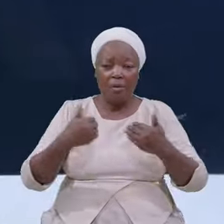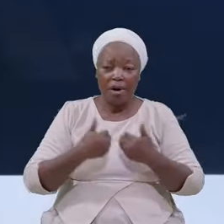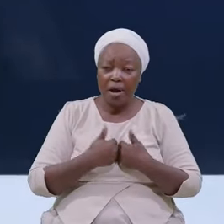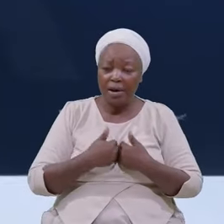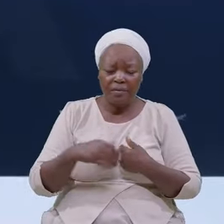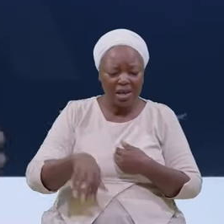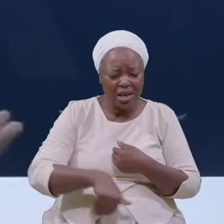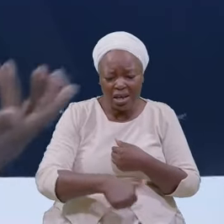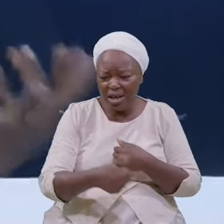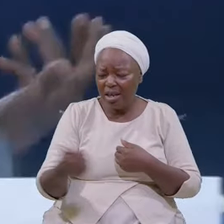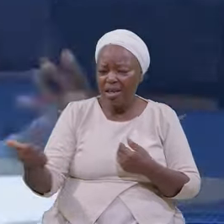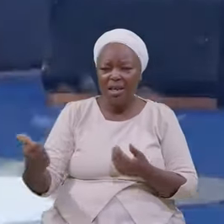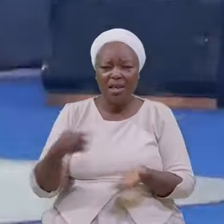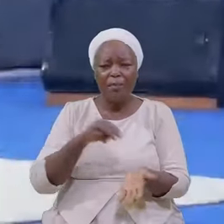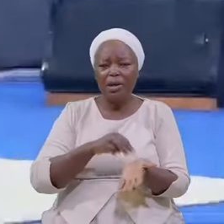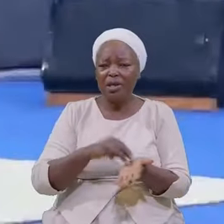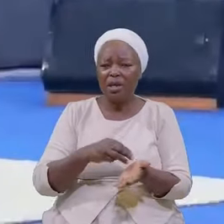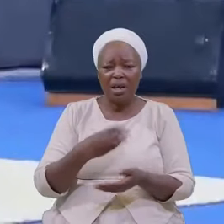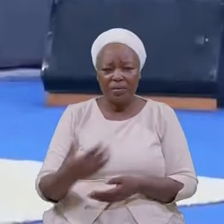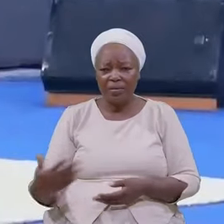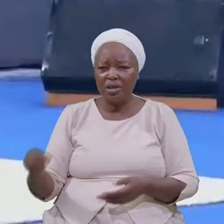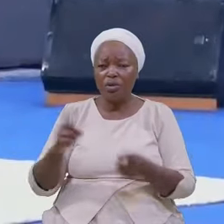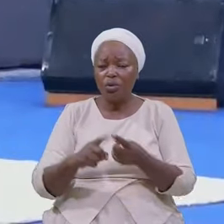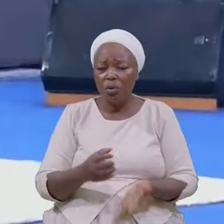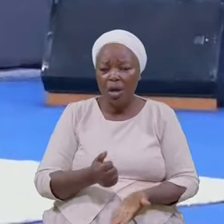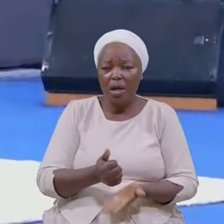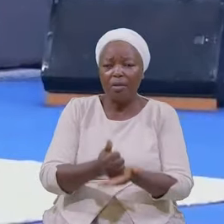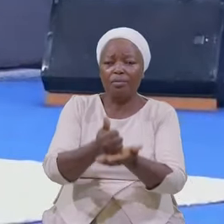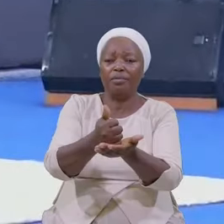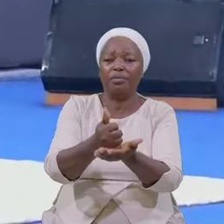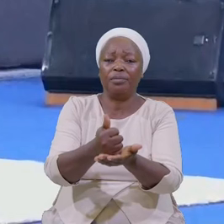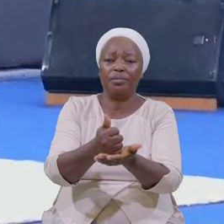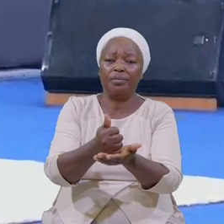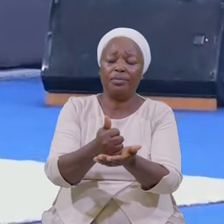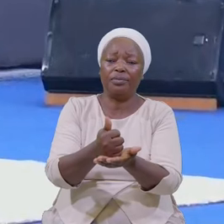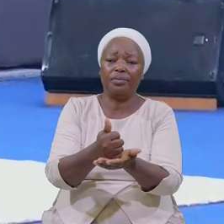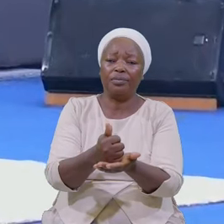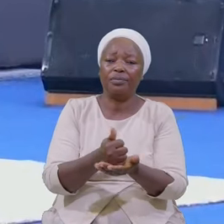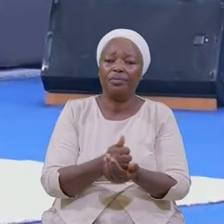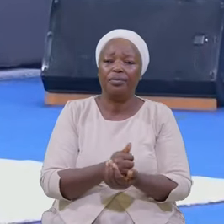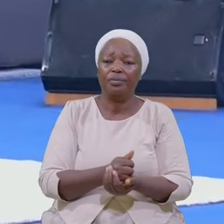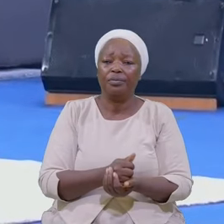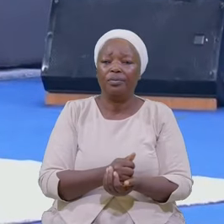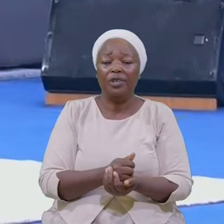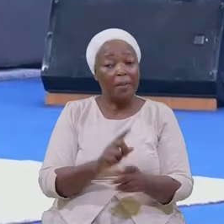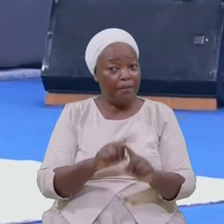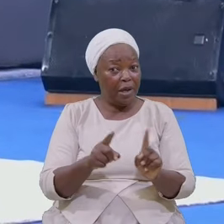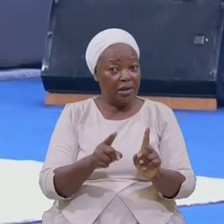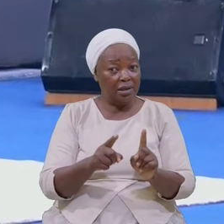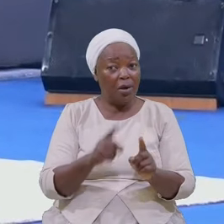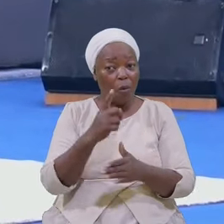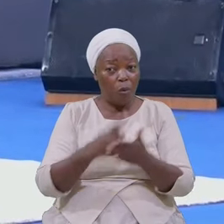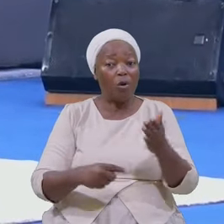any medical tool je to help you. Médical pour vous aider. But such